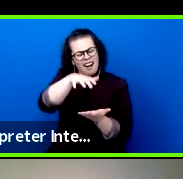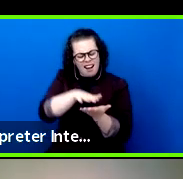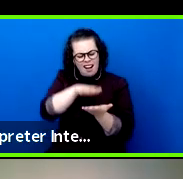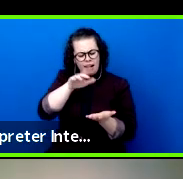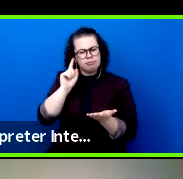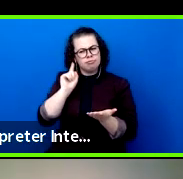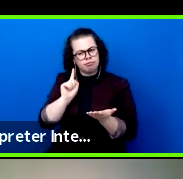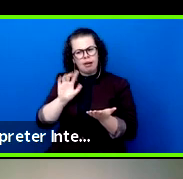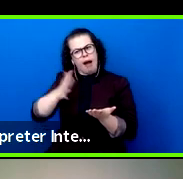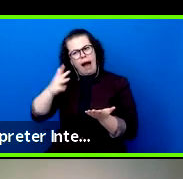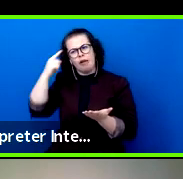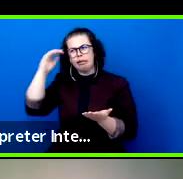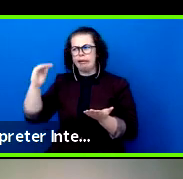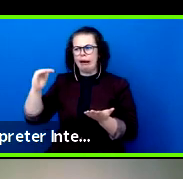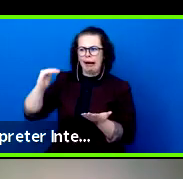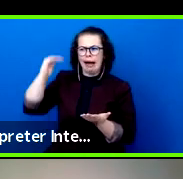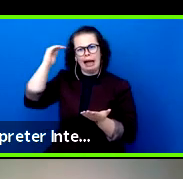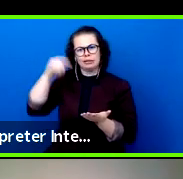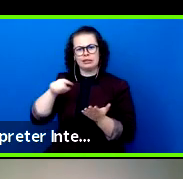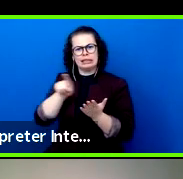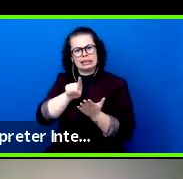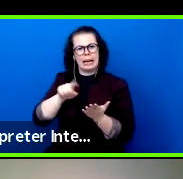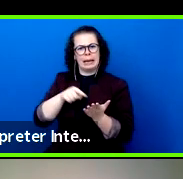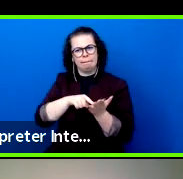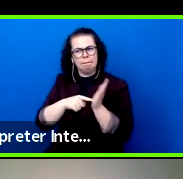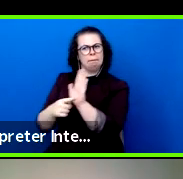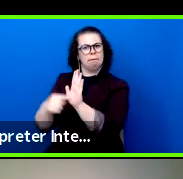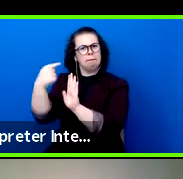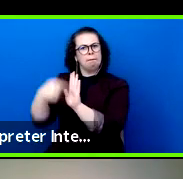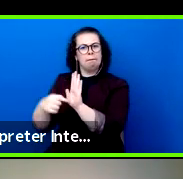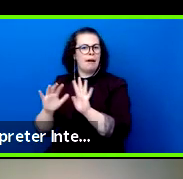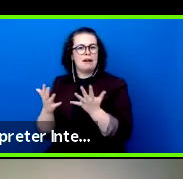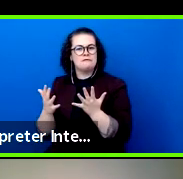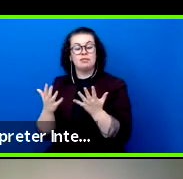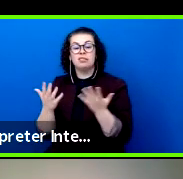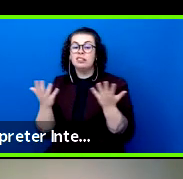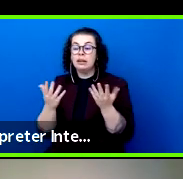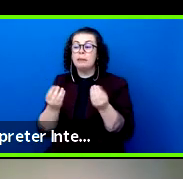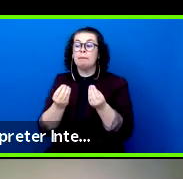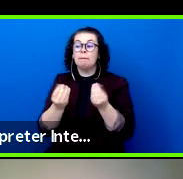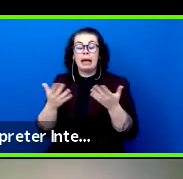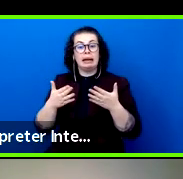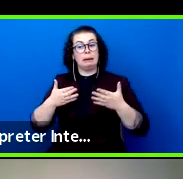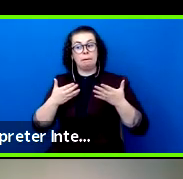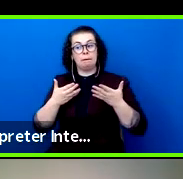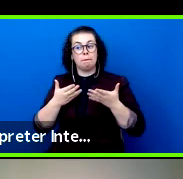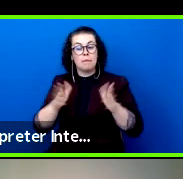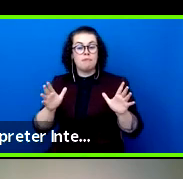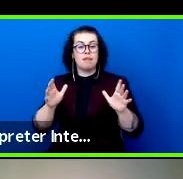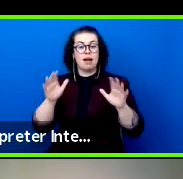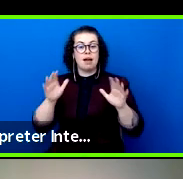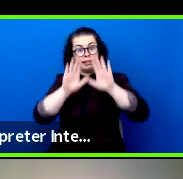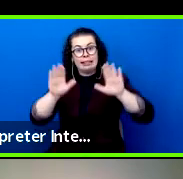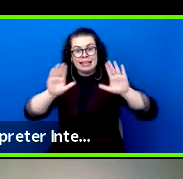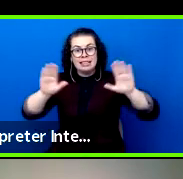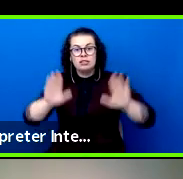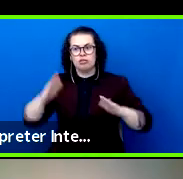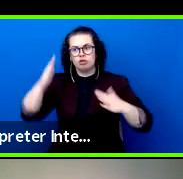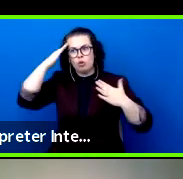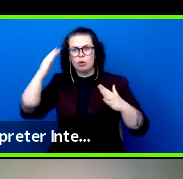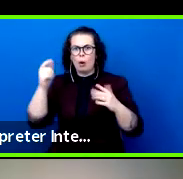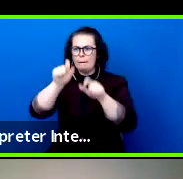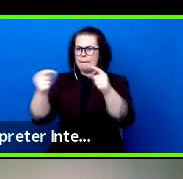their audiences? Because sometimes a public theater does not know for who they are playing. So yeah. I